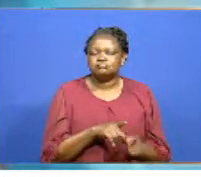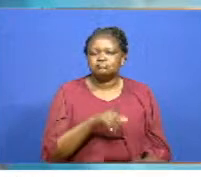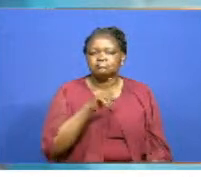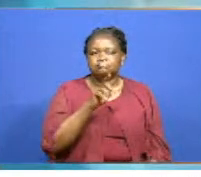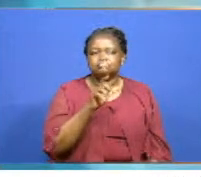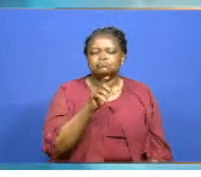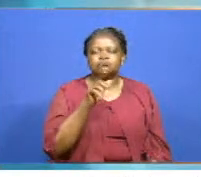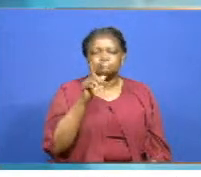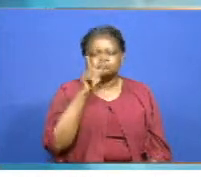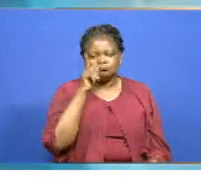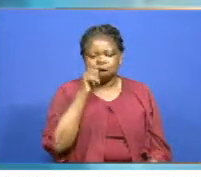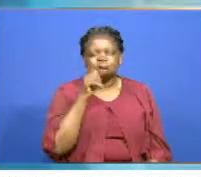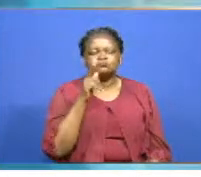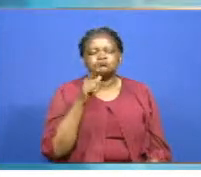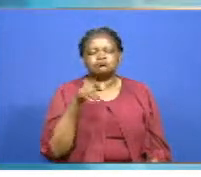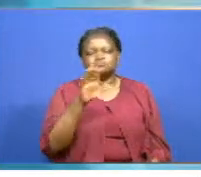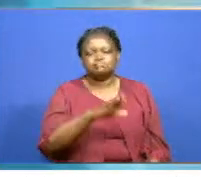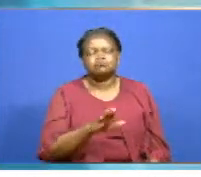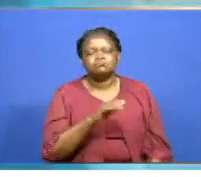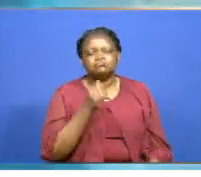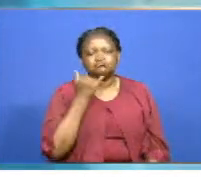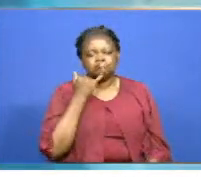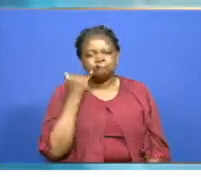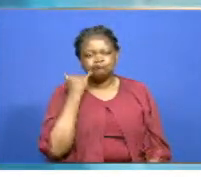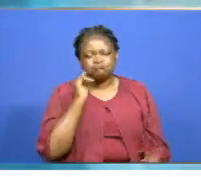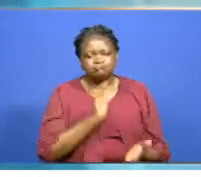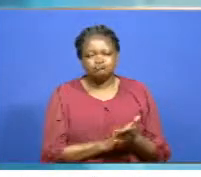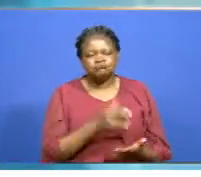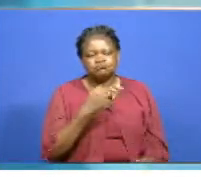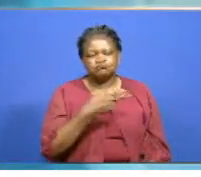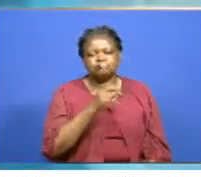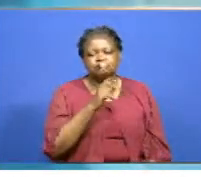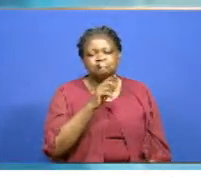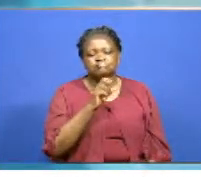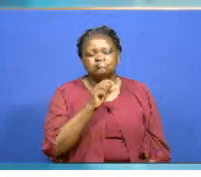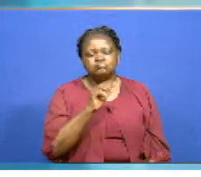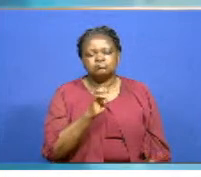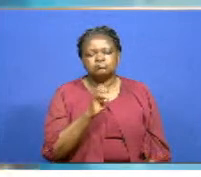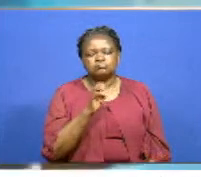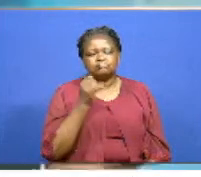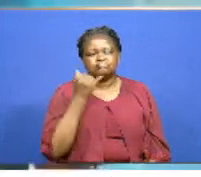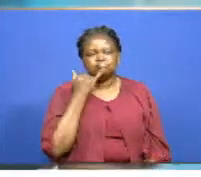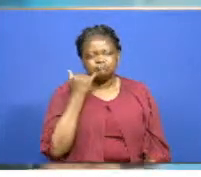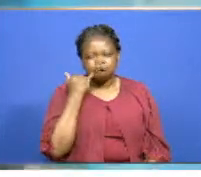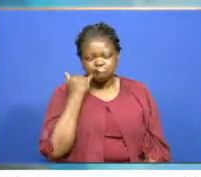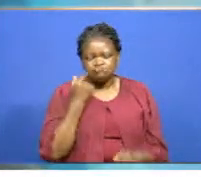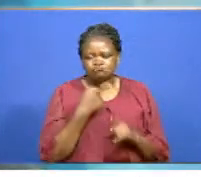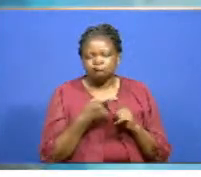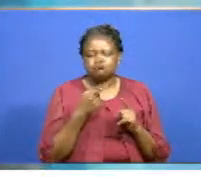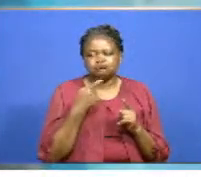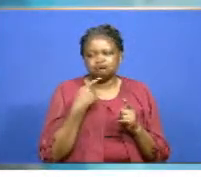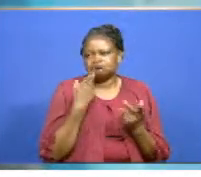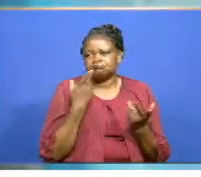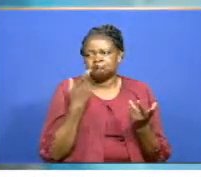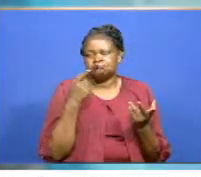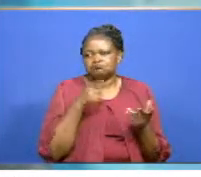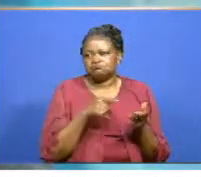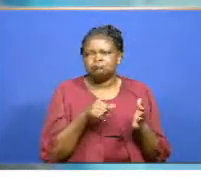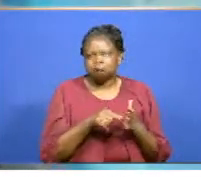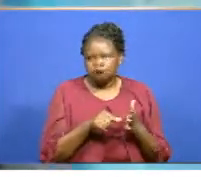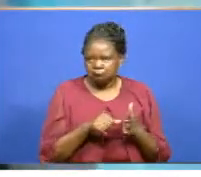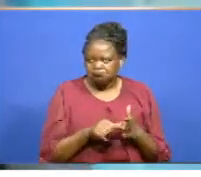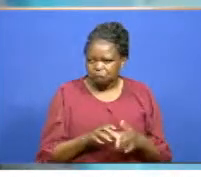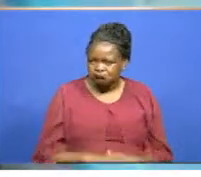Hellsgate. But at the end of the day, I'm seeing that the side, as you have already labeled them, I think that's the label that should go.